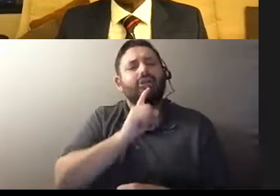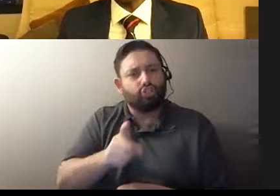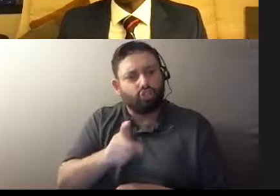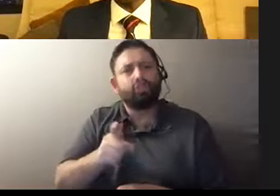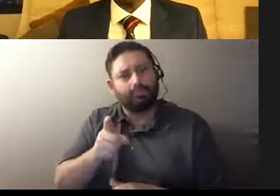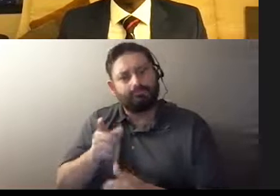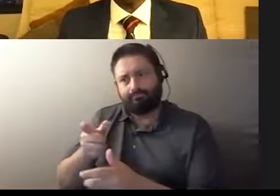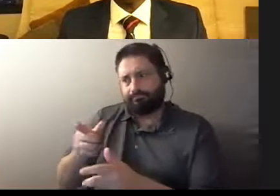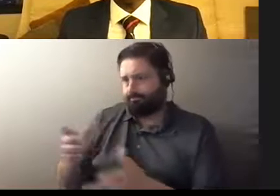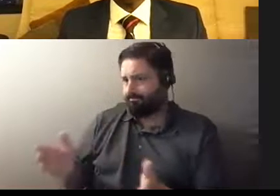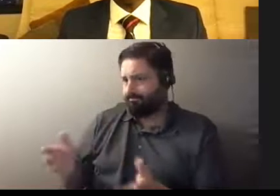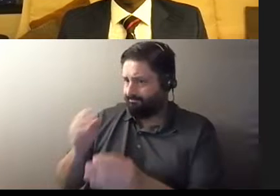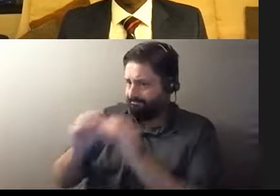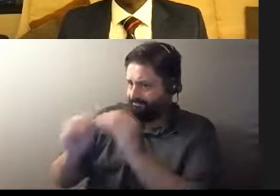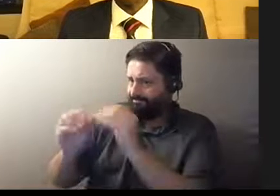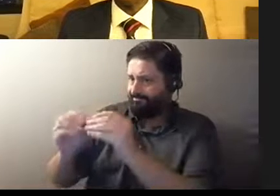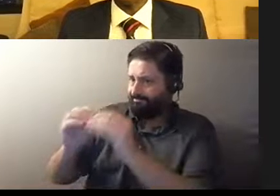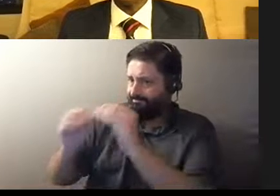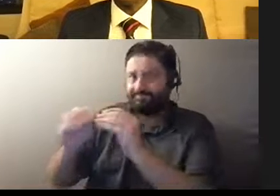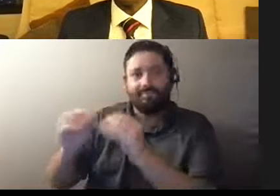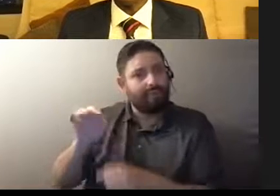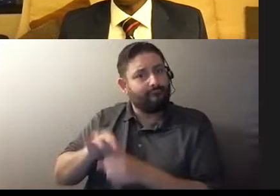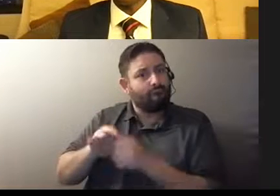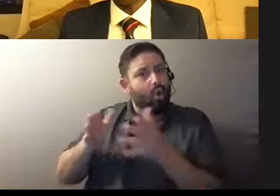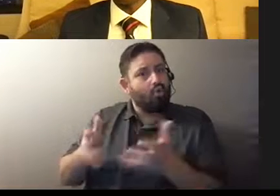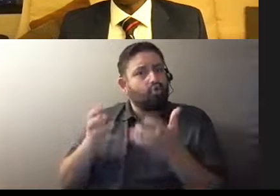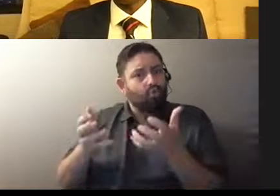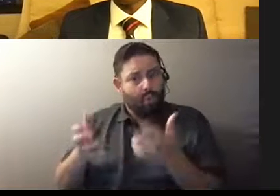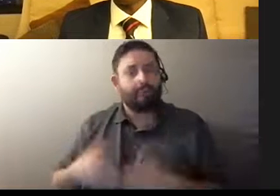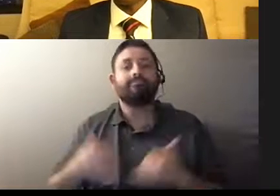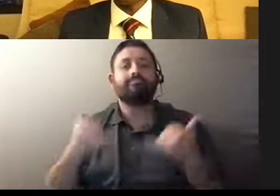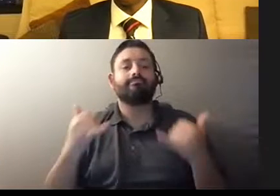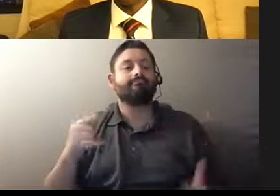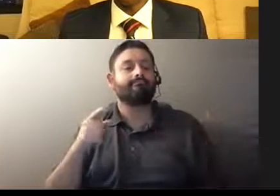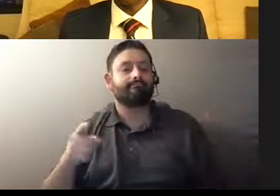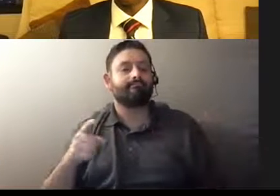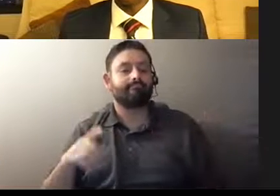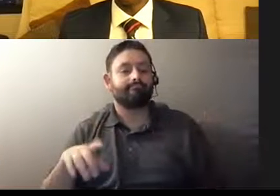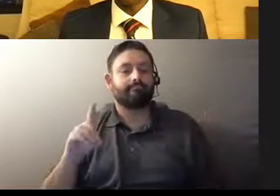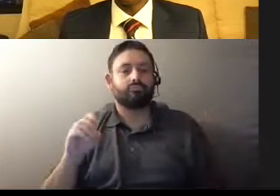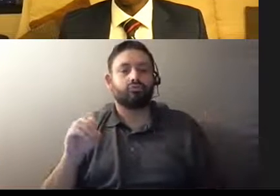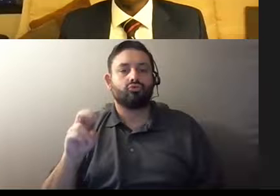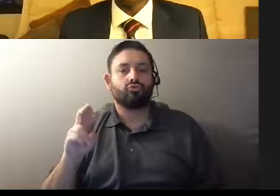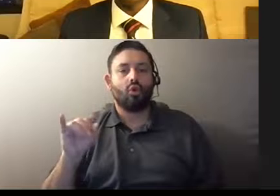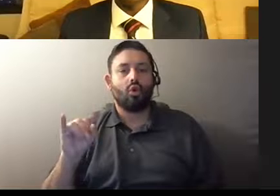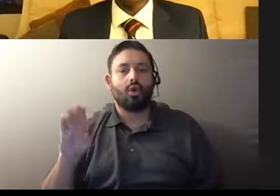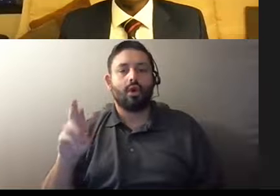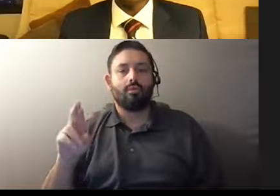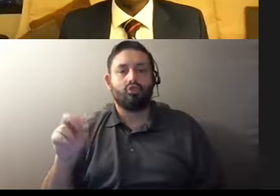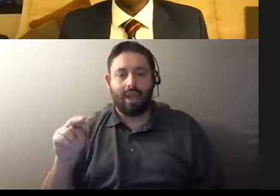it to do. Time. Okay, and next is Dory Brown. Yeah, I had been looking at the